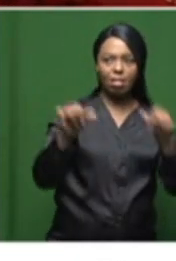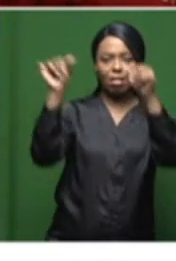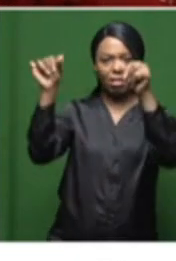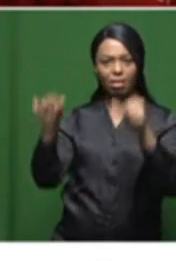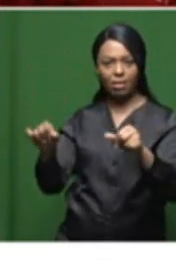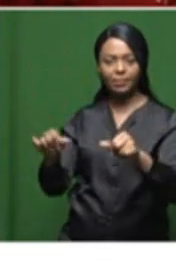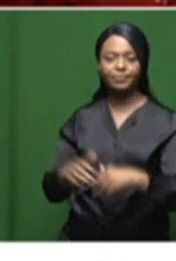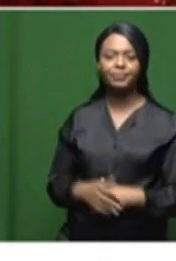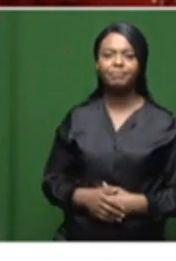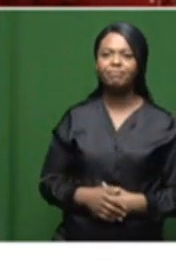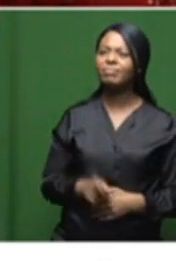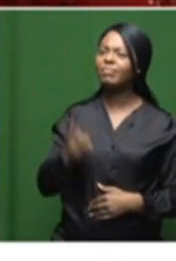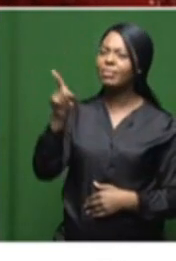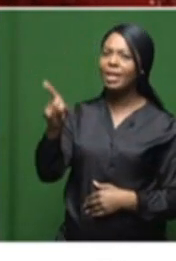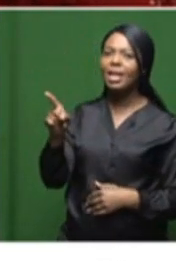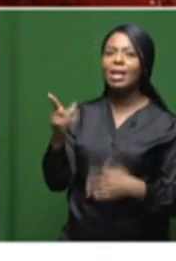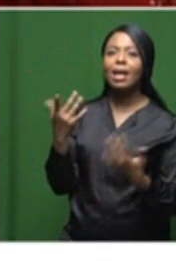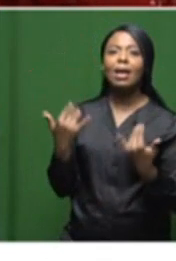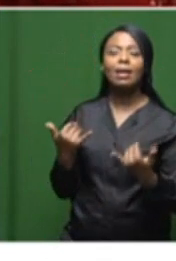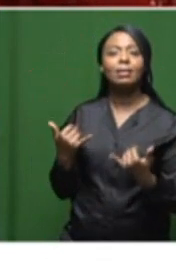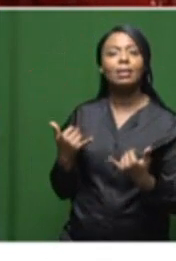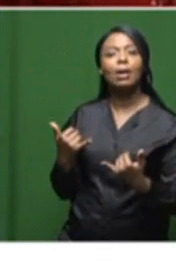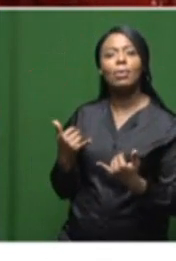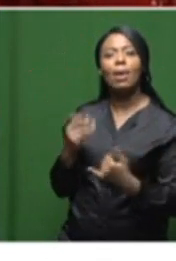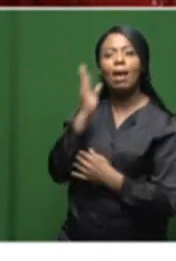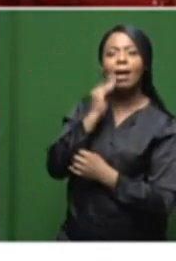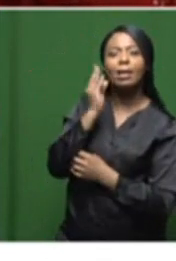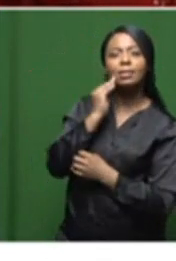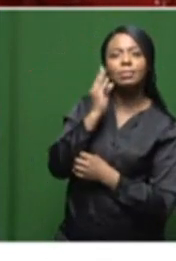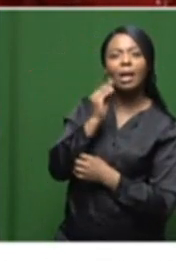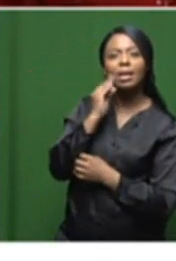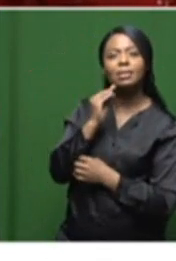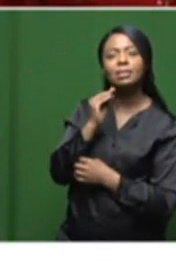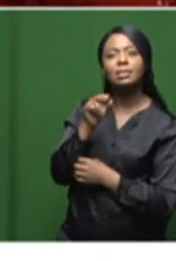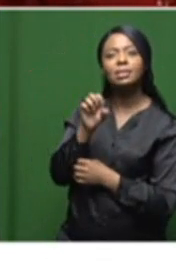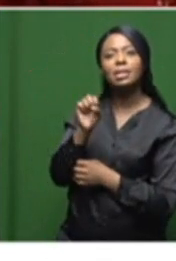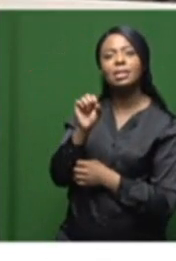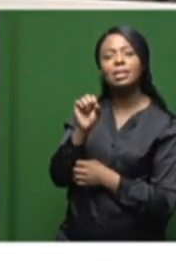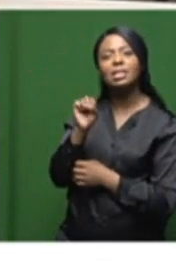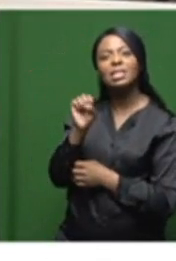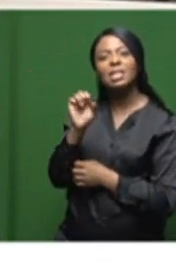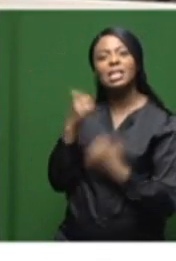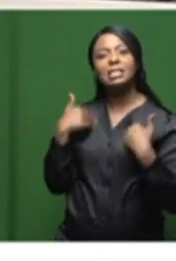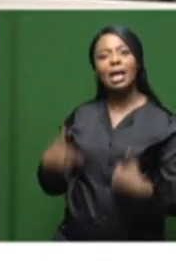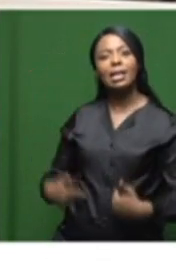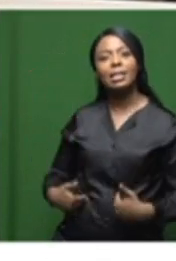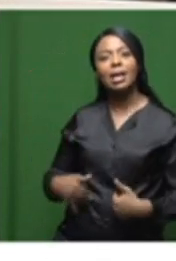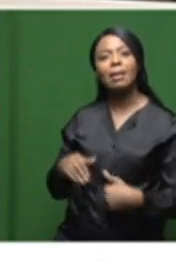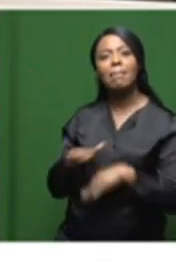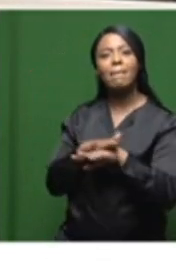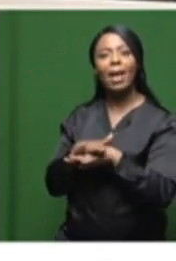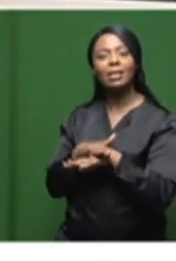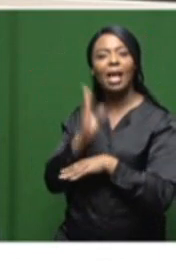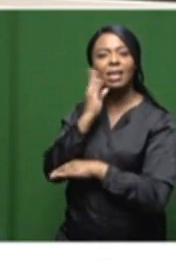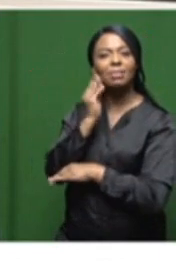Best experience alongside the exhibition. Talk to us more about that. The Sunday Best experiences